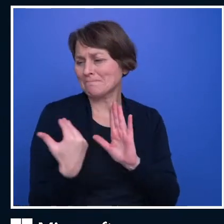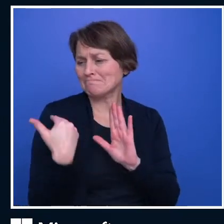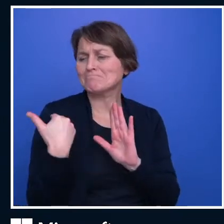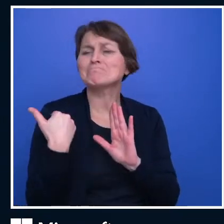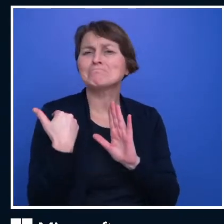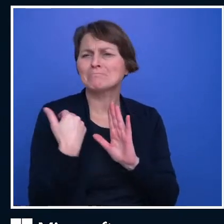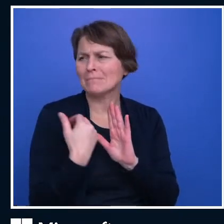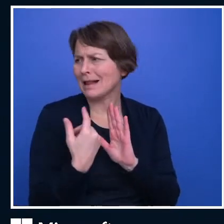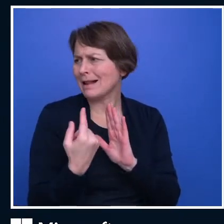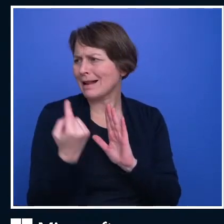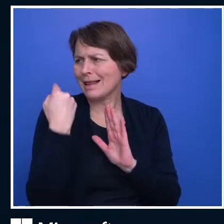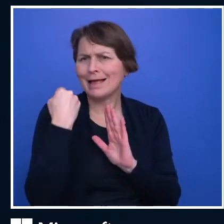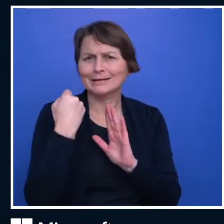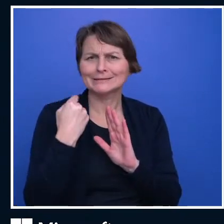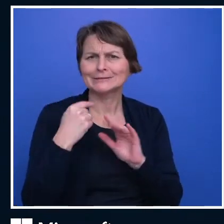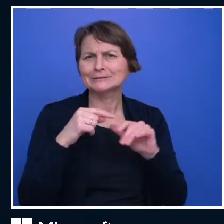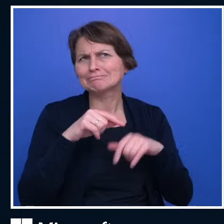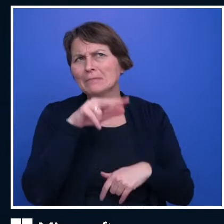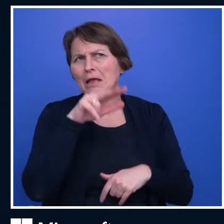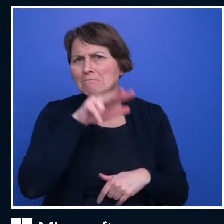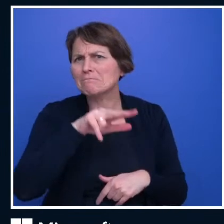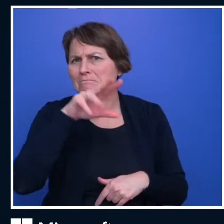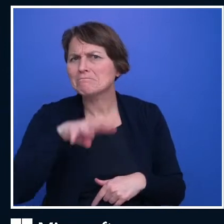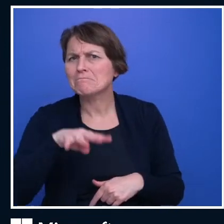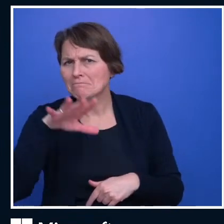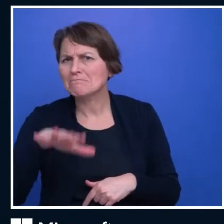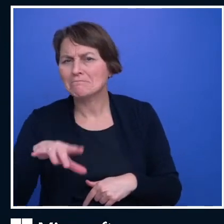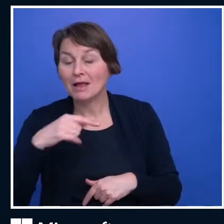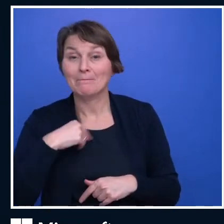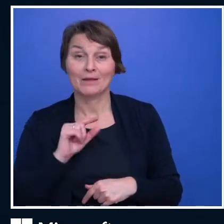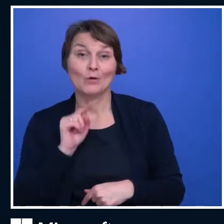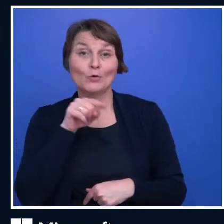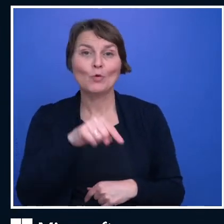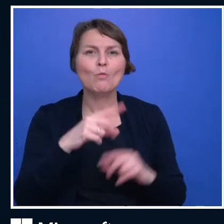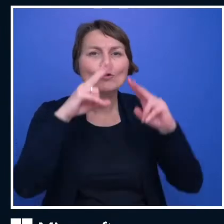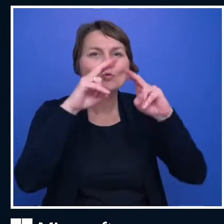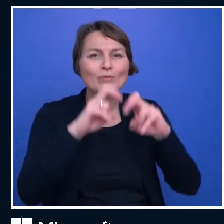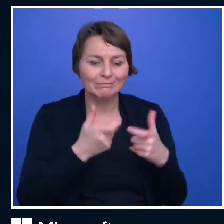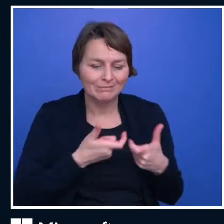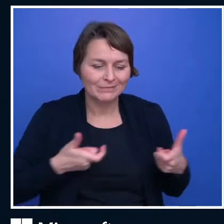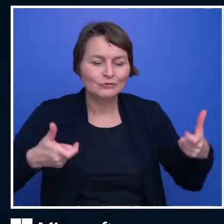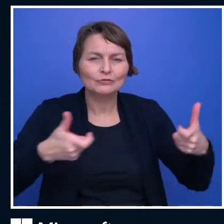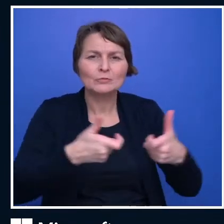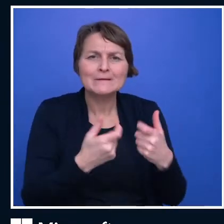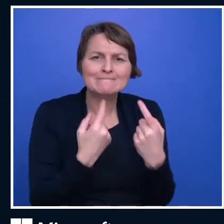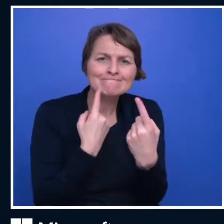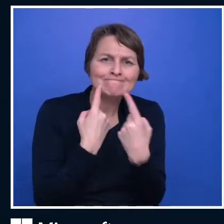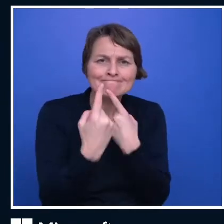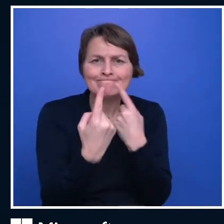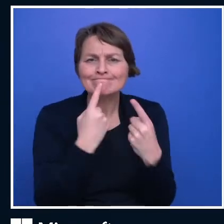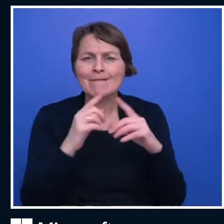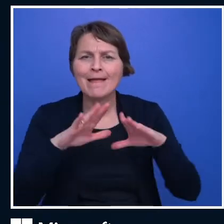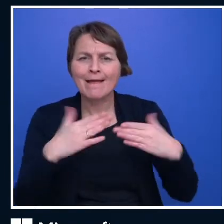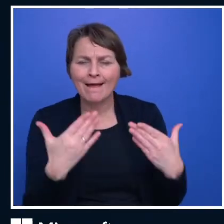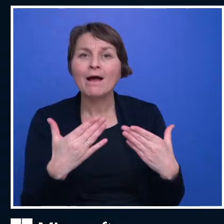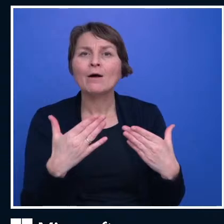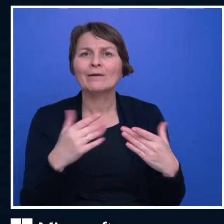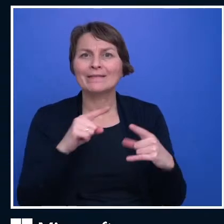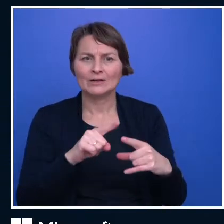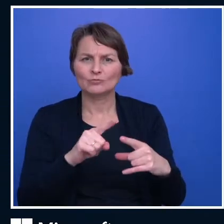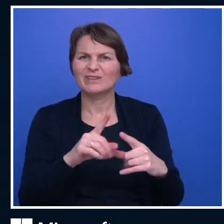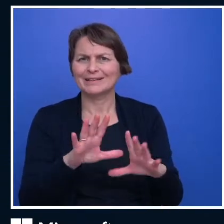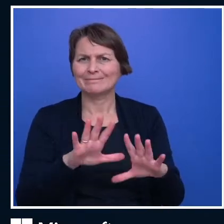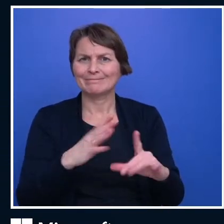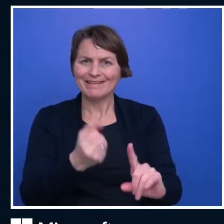spring, and we were specifically focusing in how like deepfakes was affecting social media and how like our perception of like